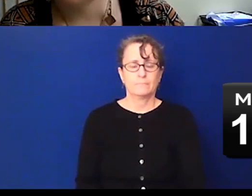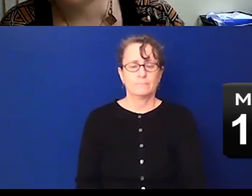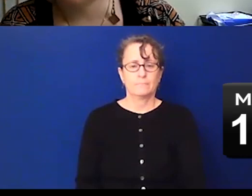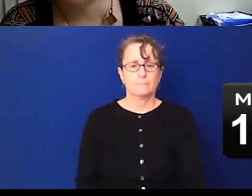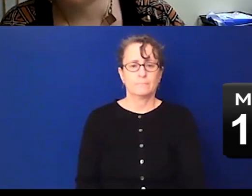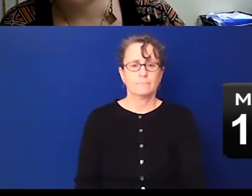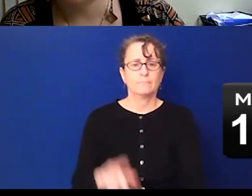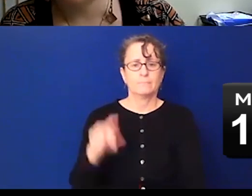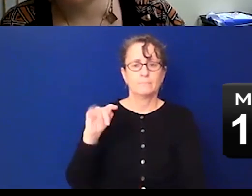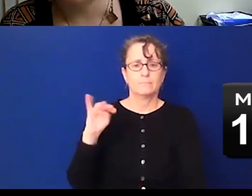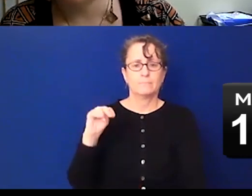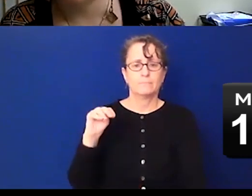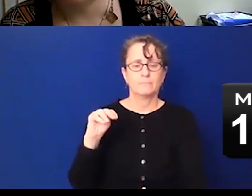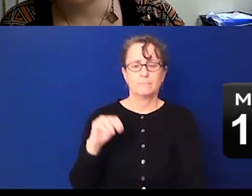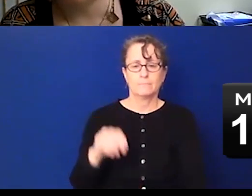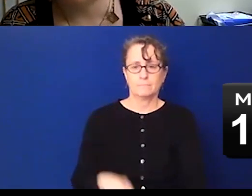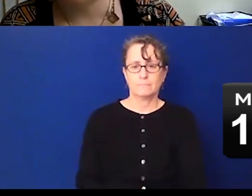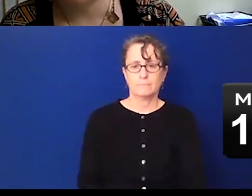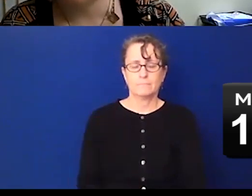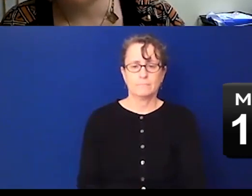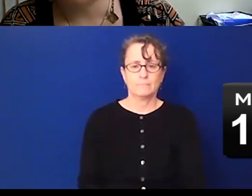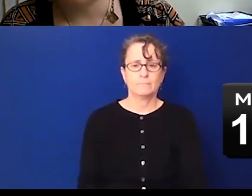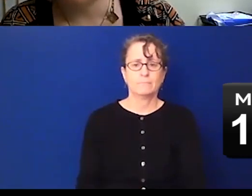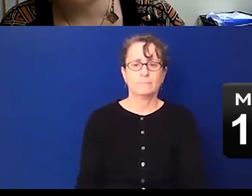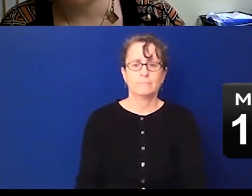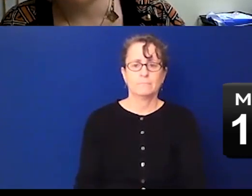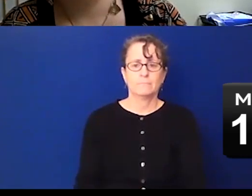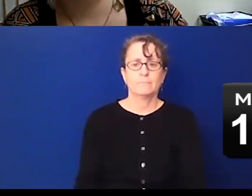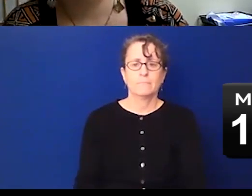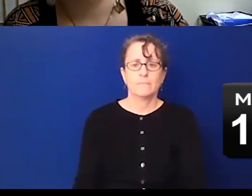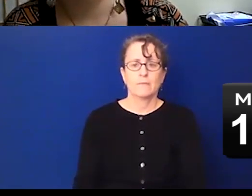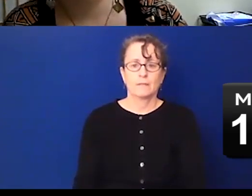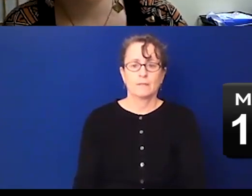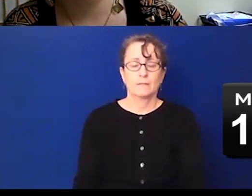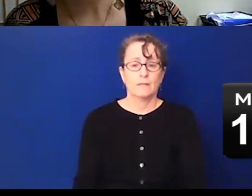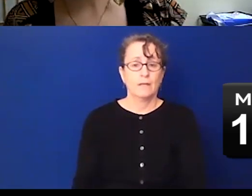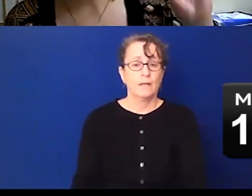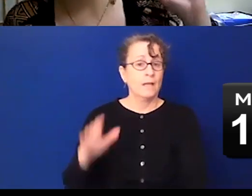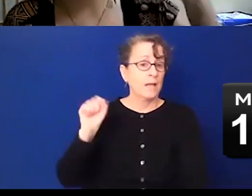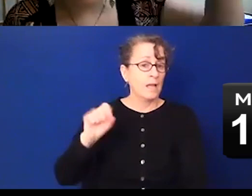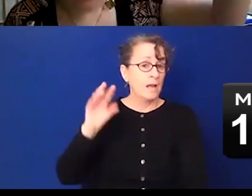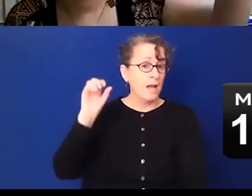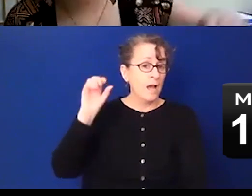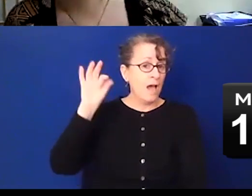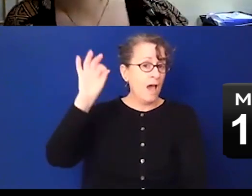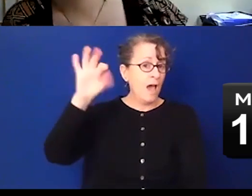Tim? Would you prefer permit a Hail Mary?